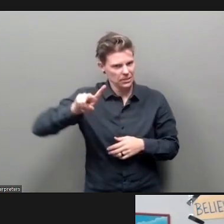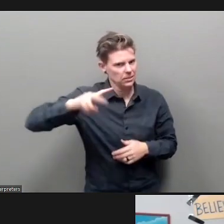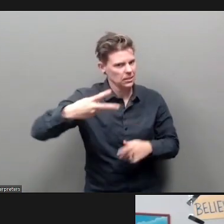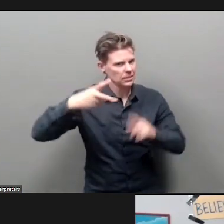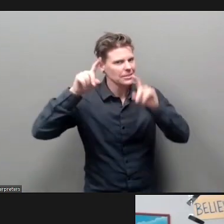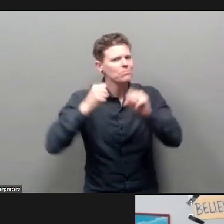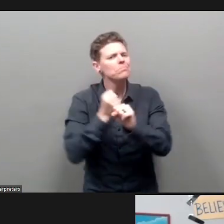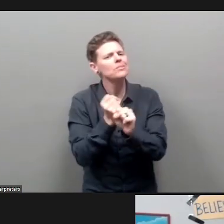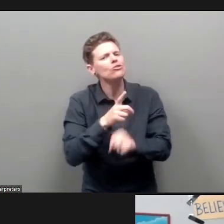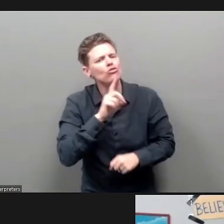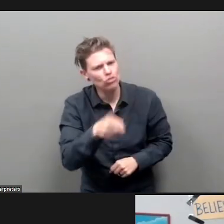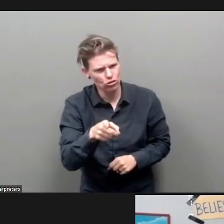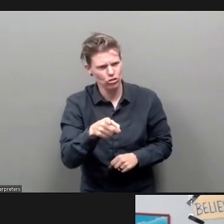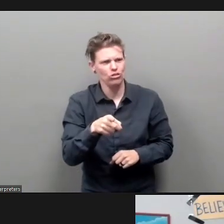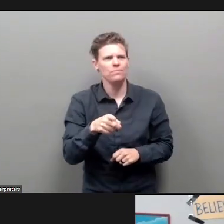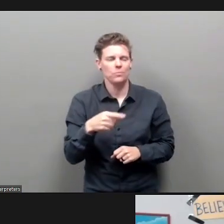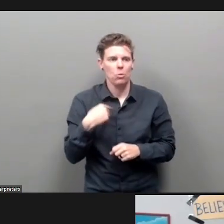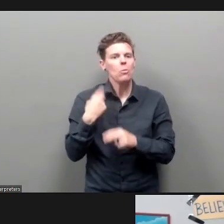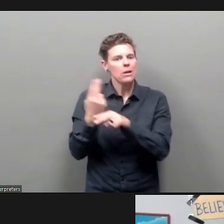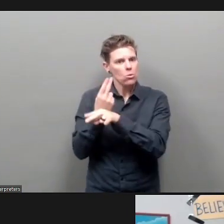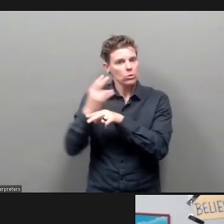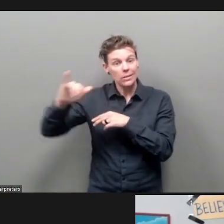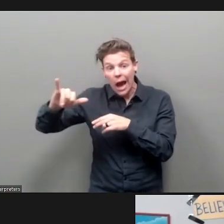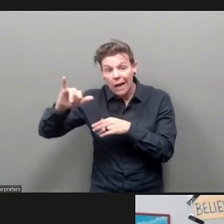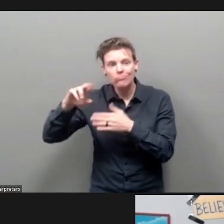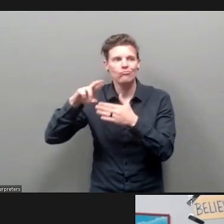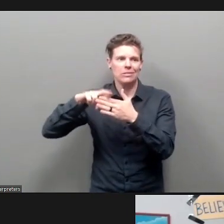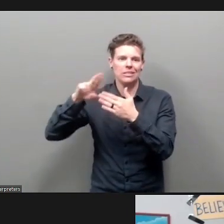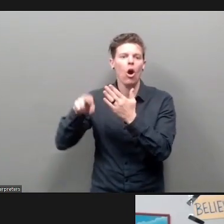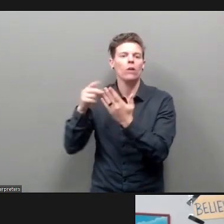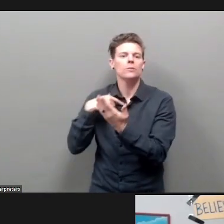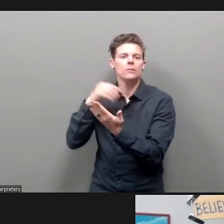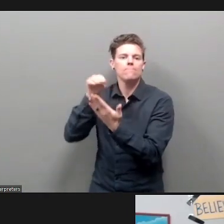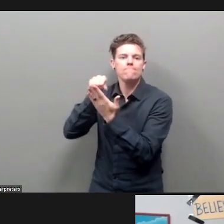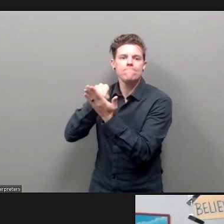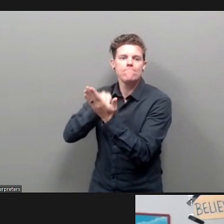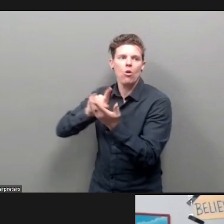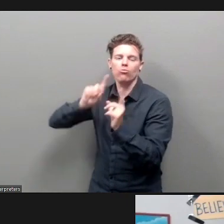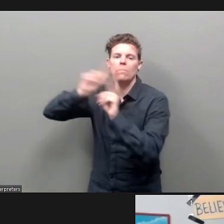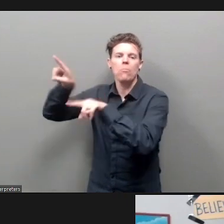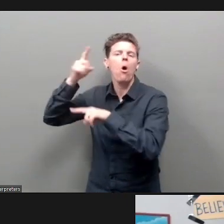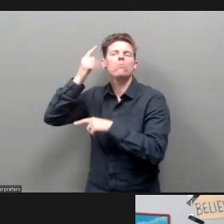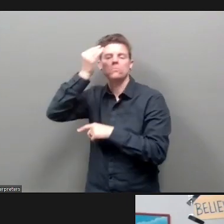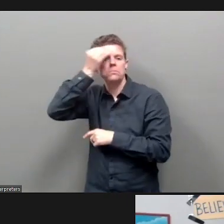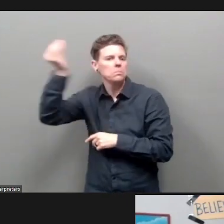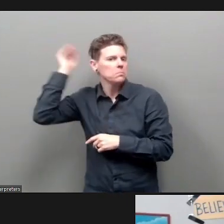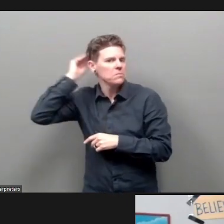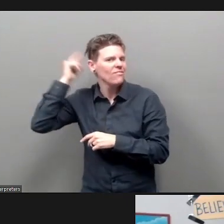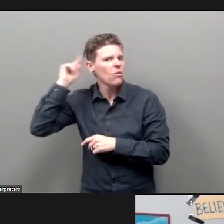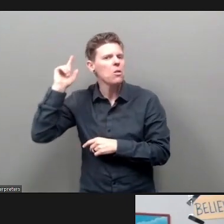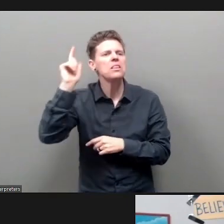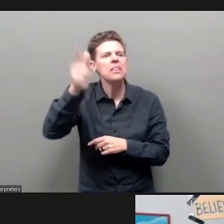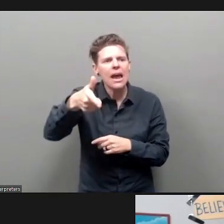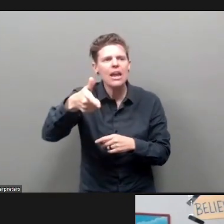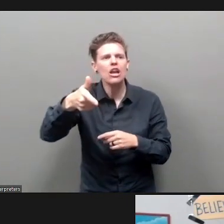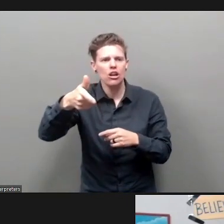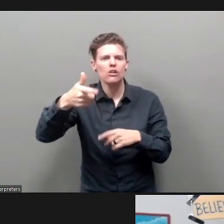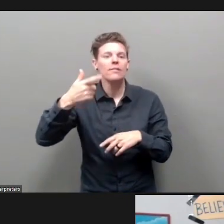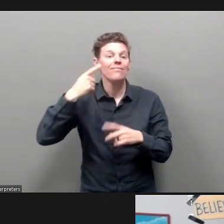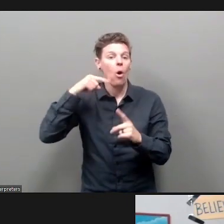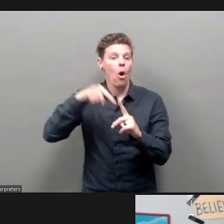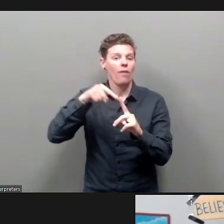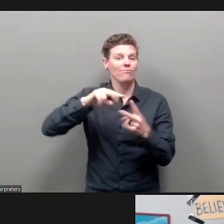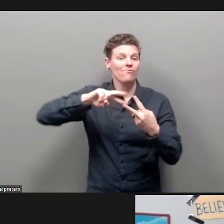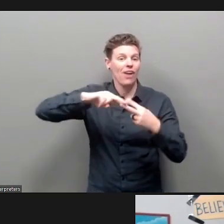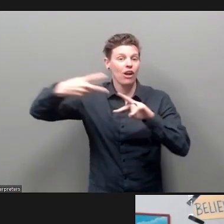those test results later to when we're doing genomic sequencing, that they can